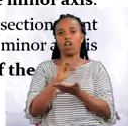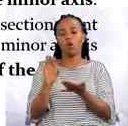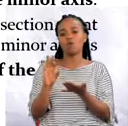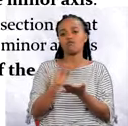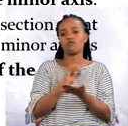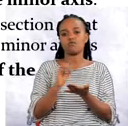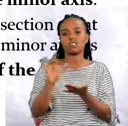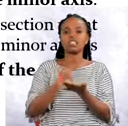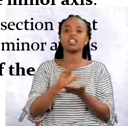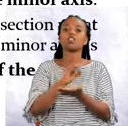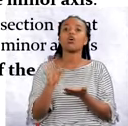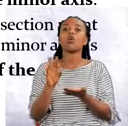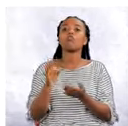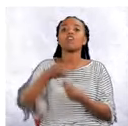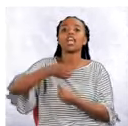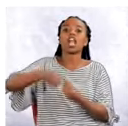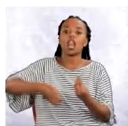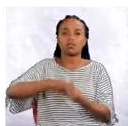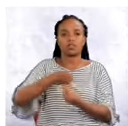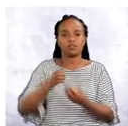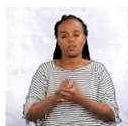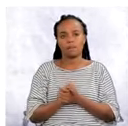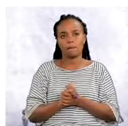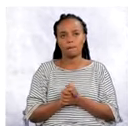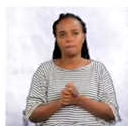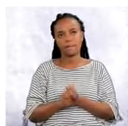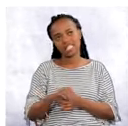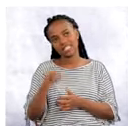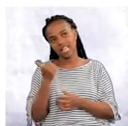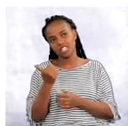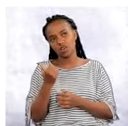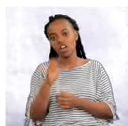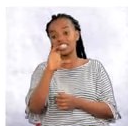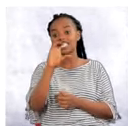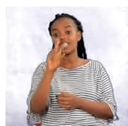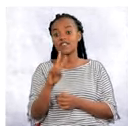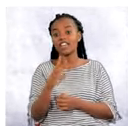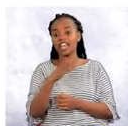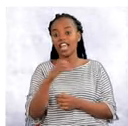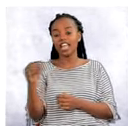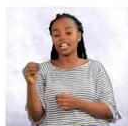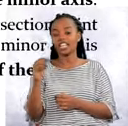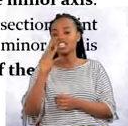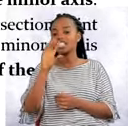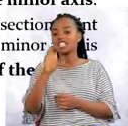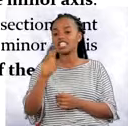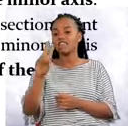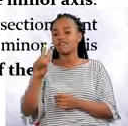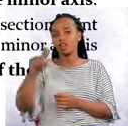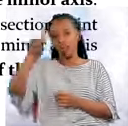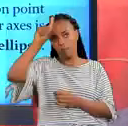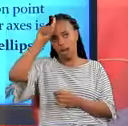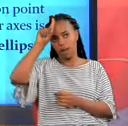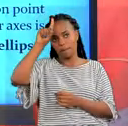ellipse. Okay. The other one, CV and CV prime, this